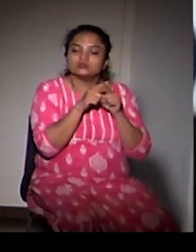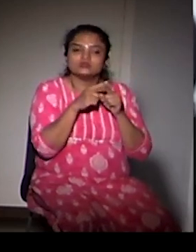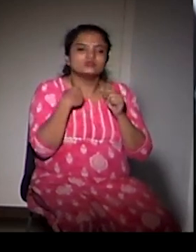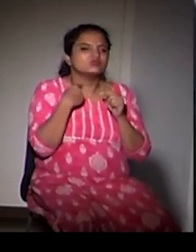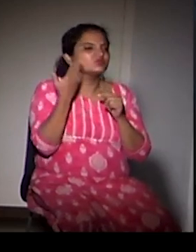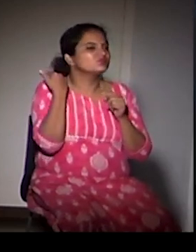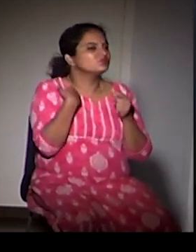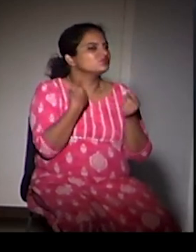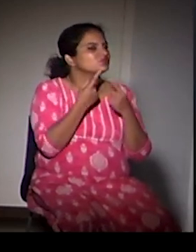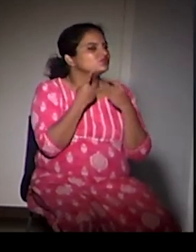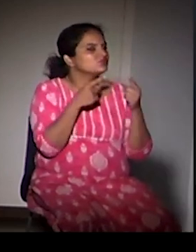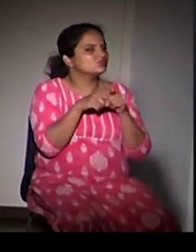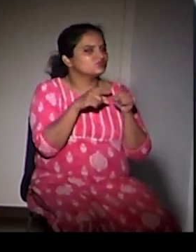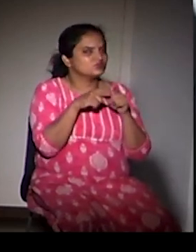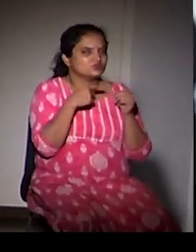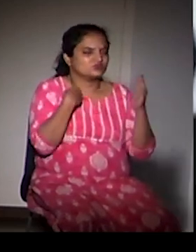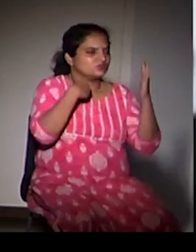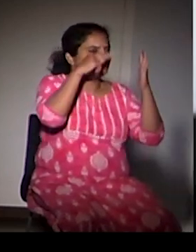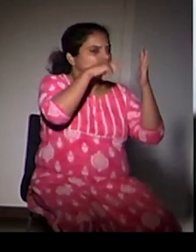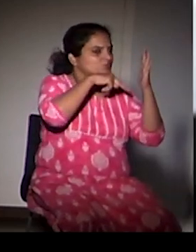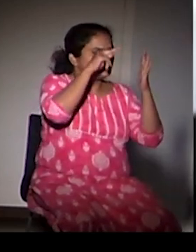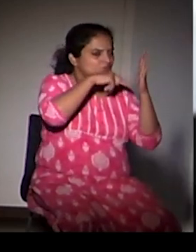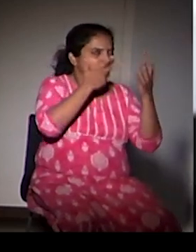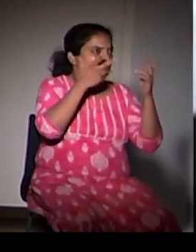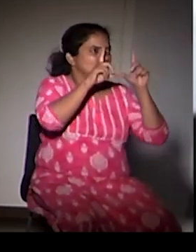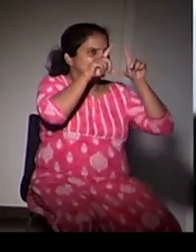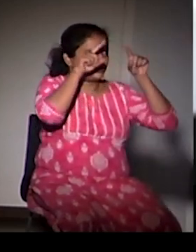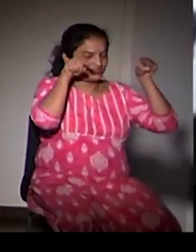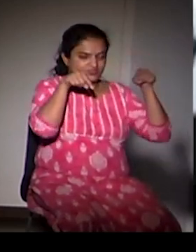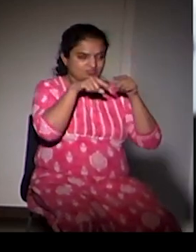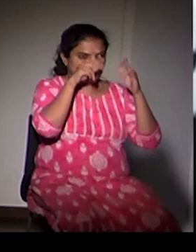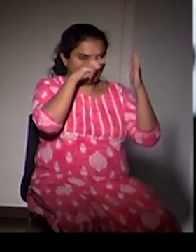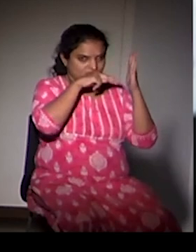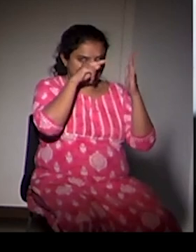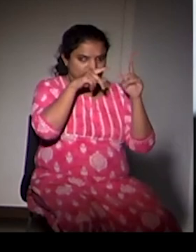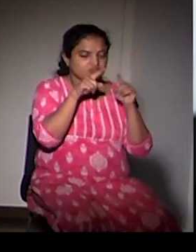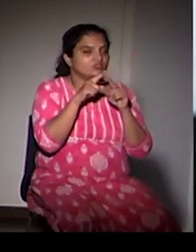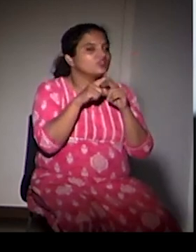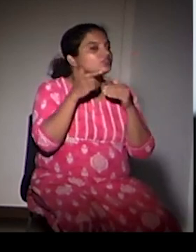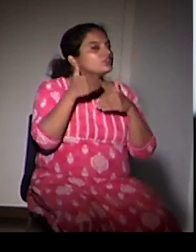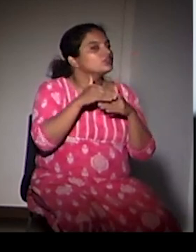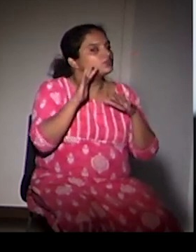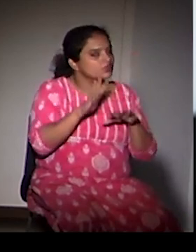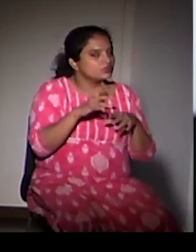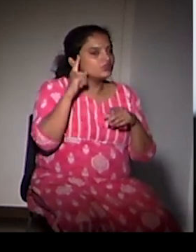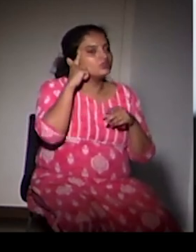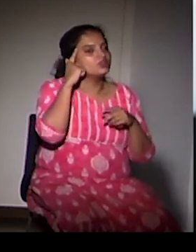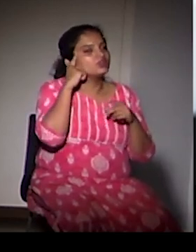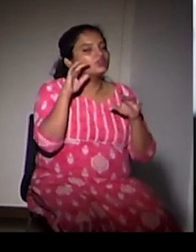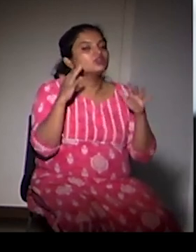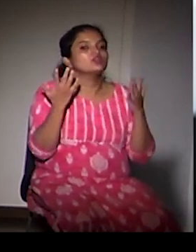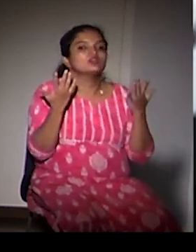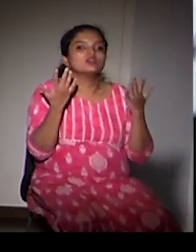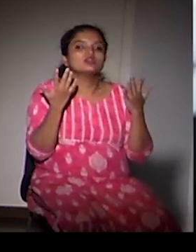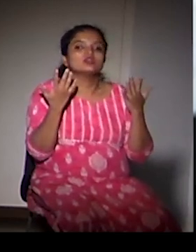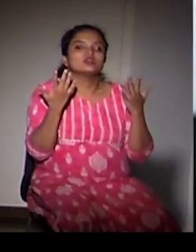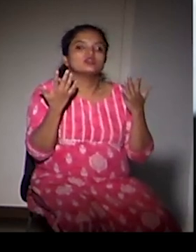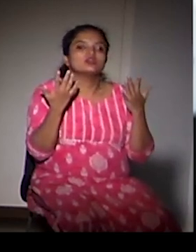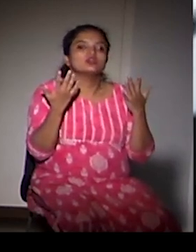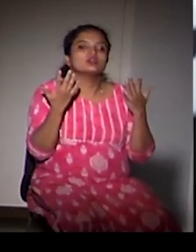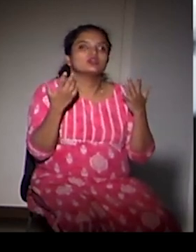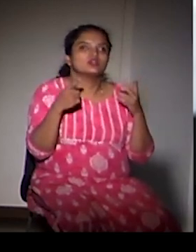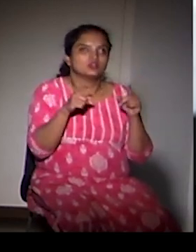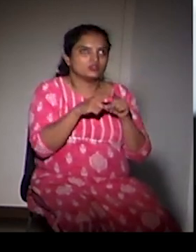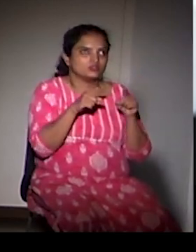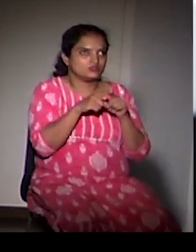talking about painted tiles being a bit limiting in a way because of the single firing